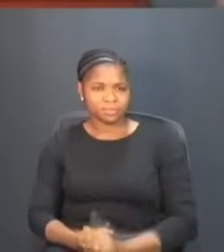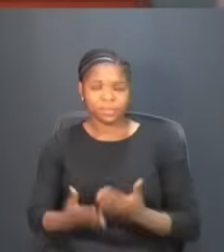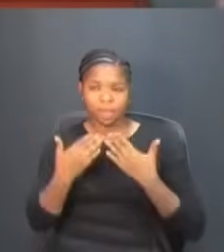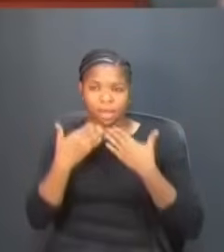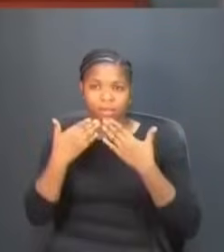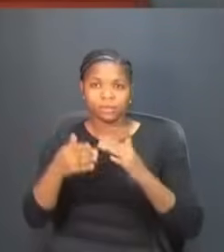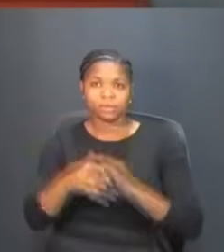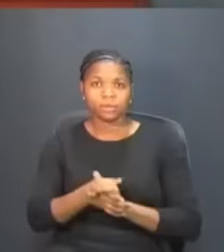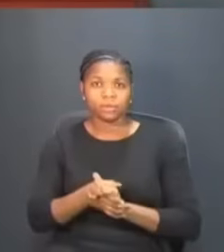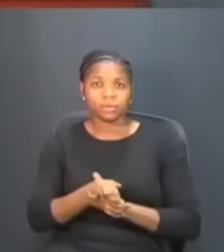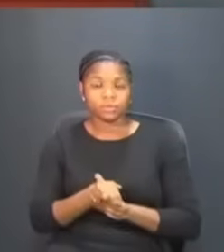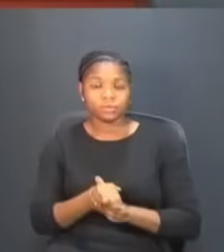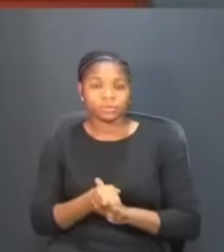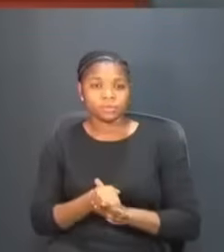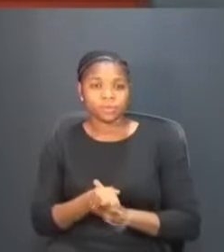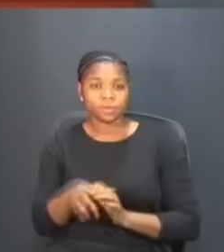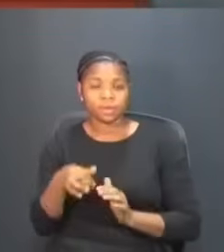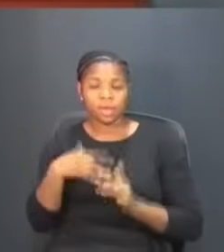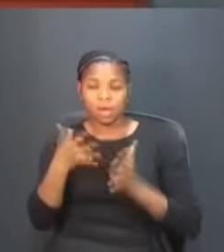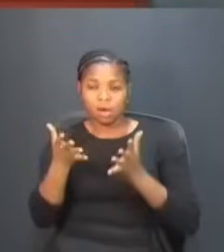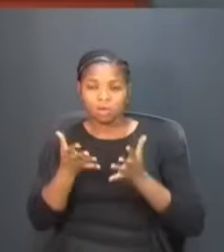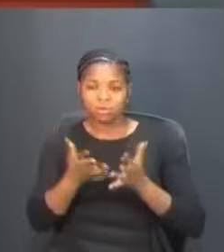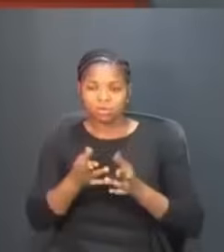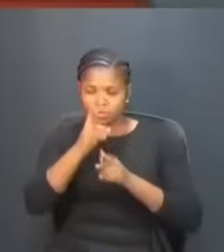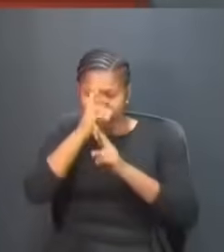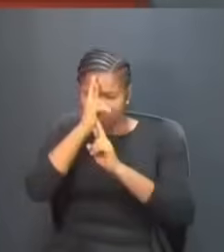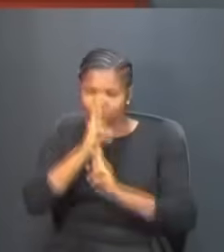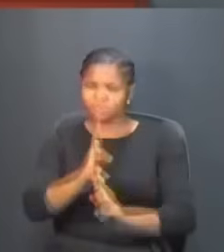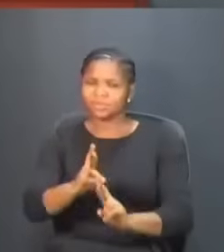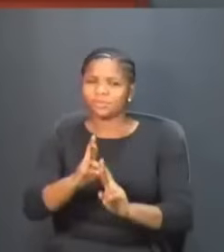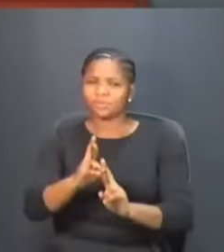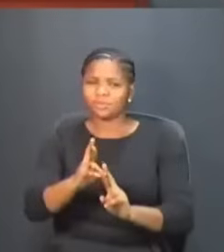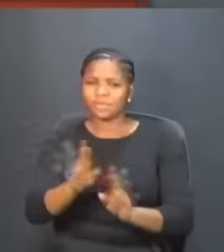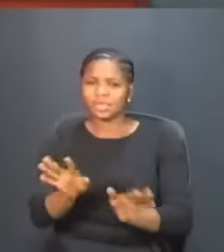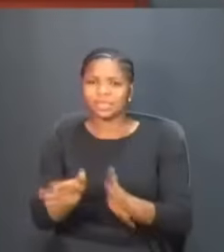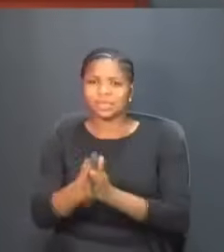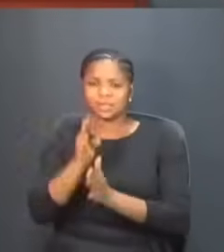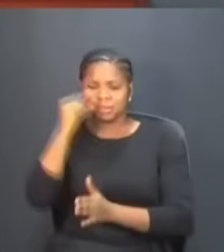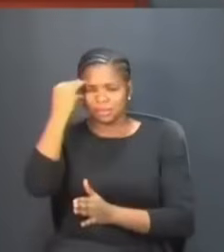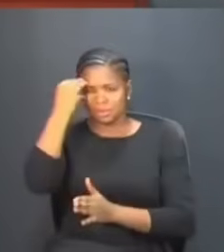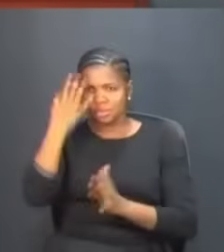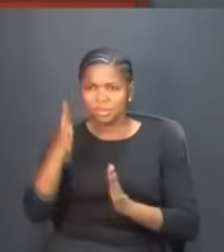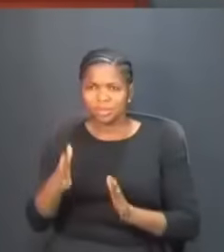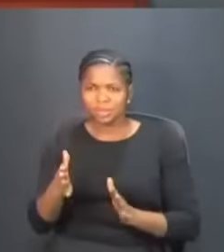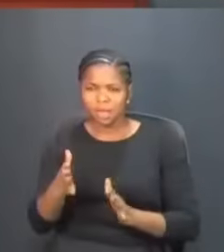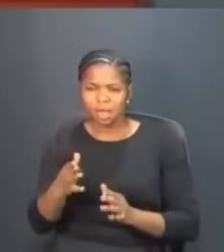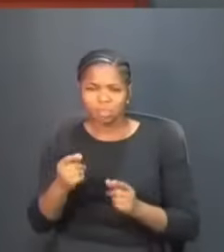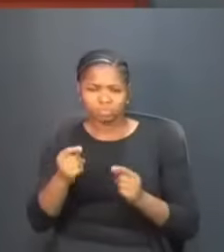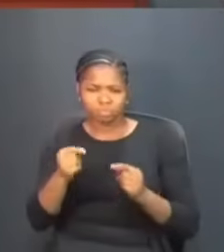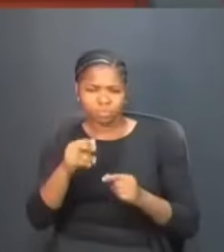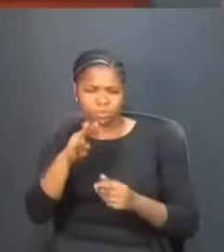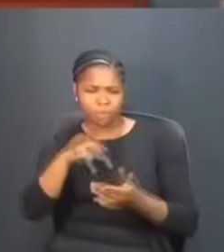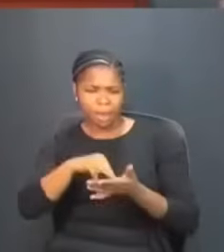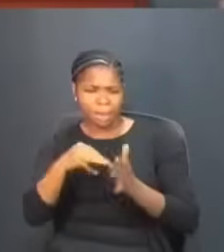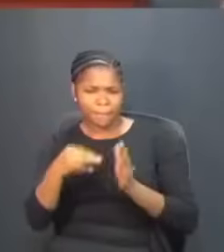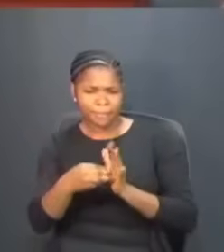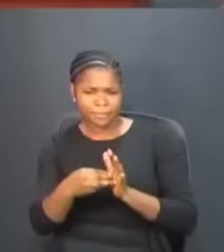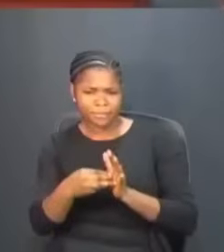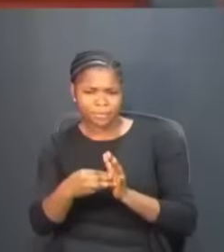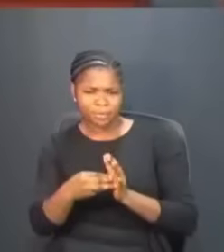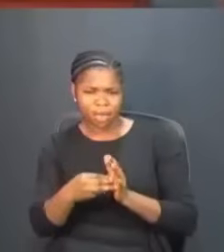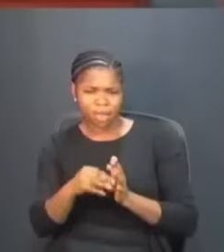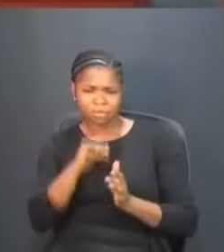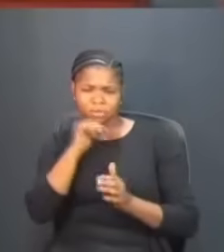Speaker, I want to respectfully ask the Minister what it means to say that there is food insecurity against